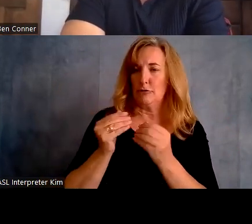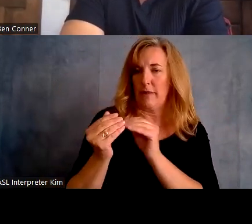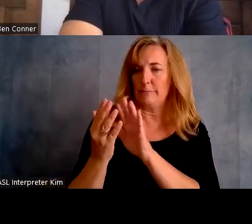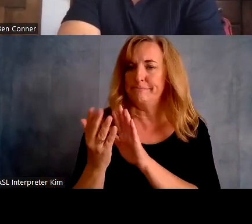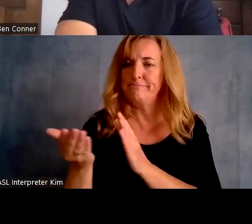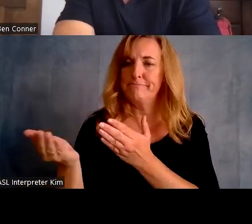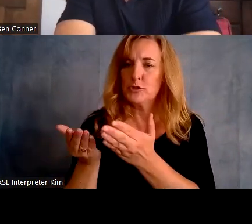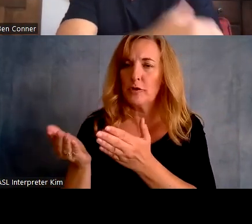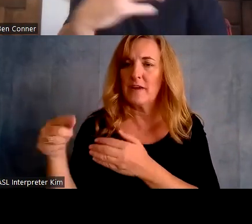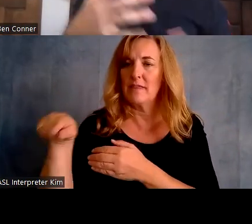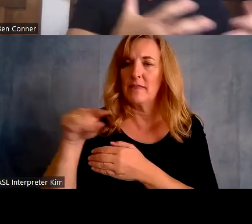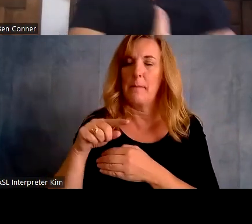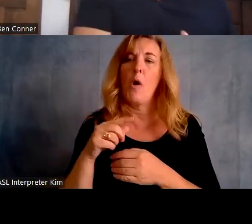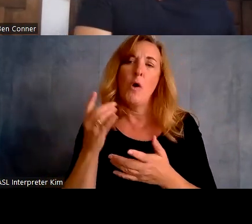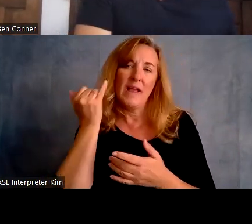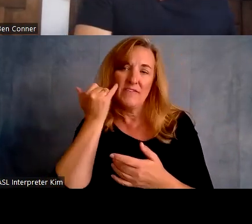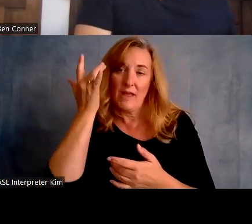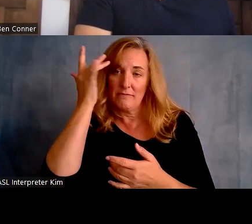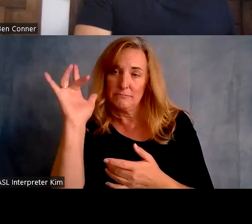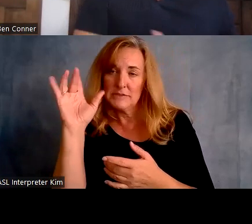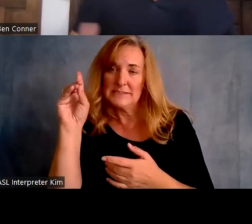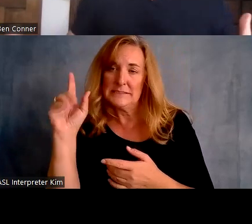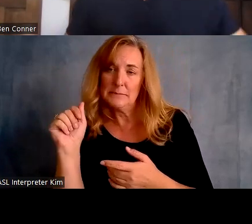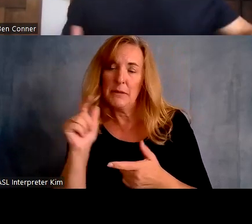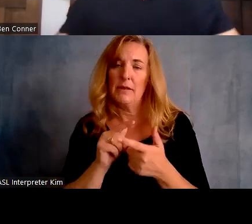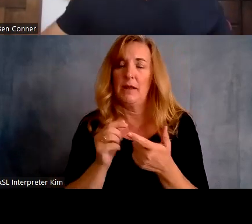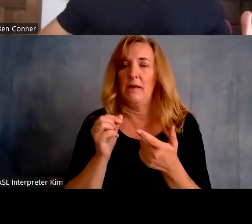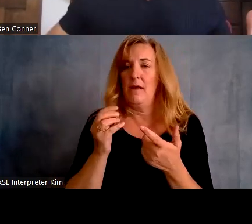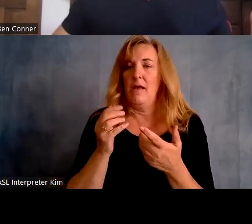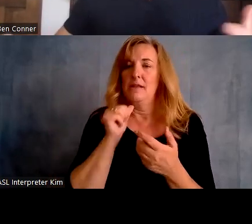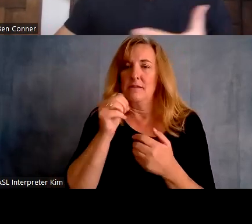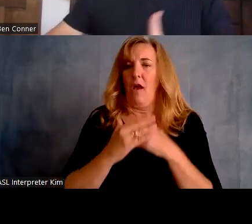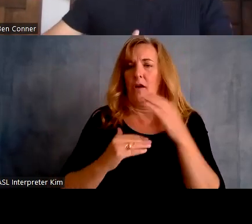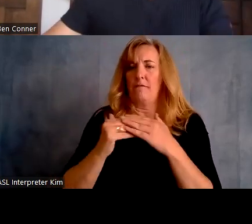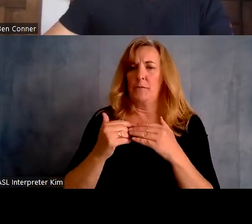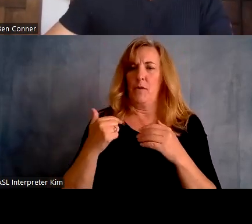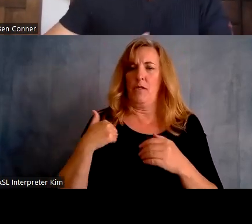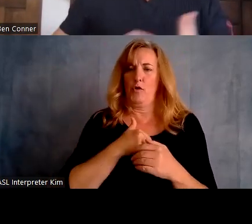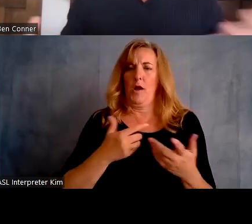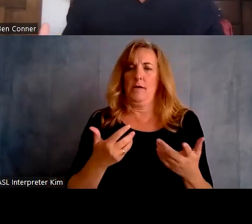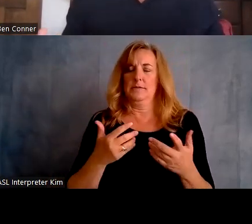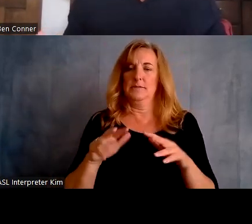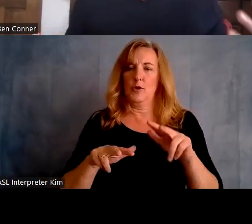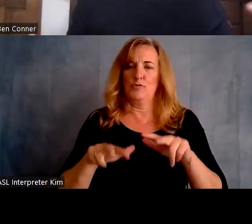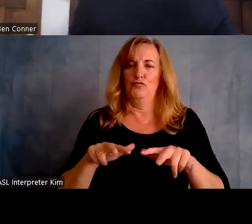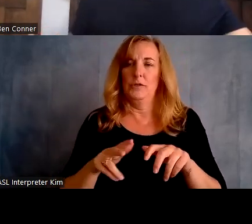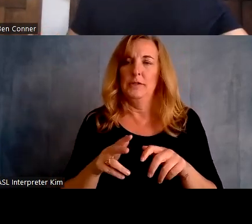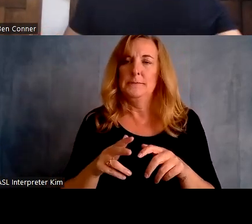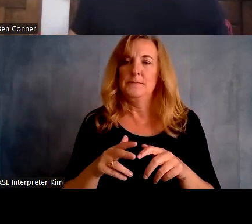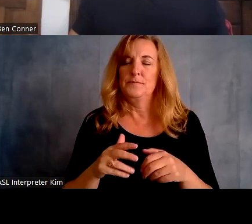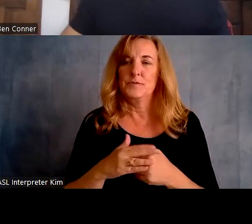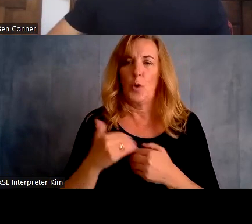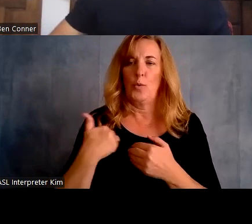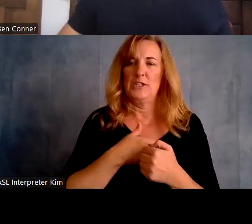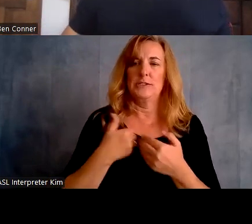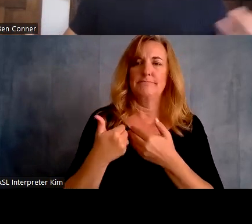with intellectual disabilities make people without intellectual disabilities uncomfortable, because we think that could be us. And we wonder, though we'd never say